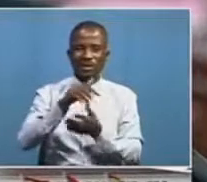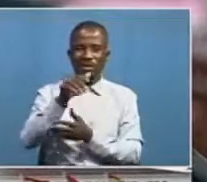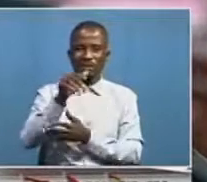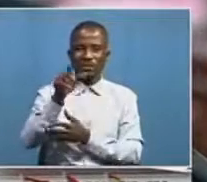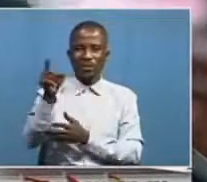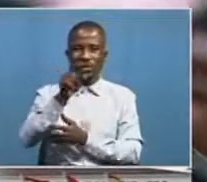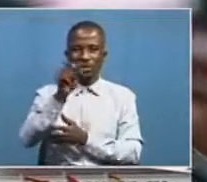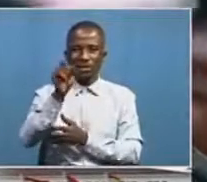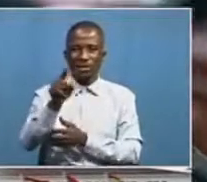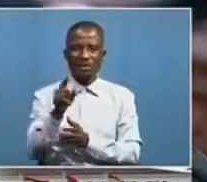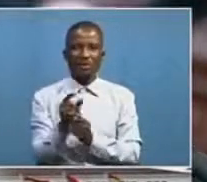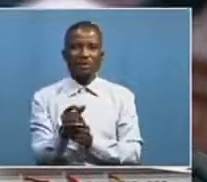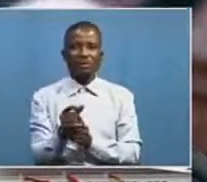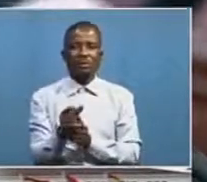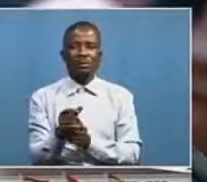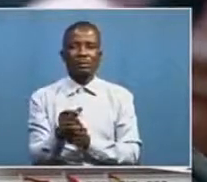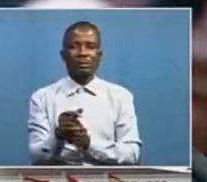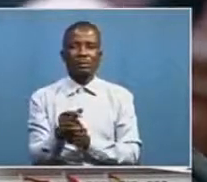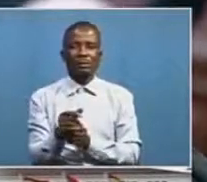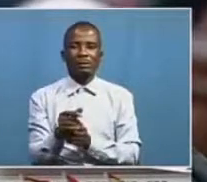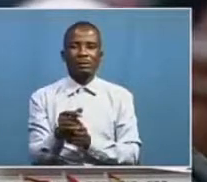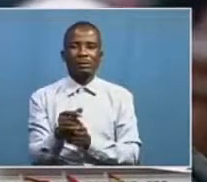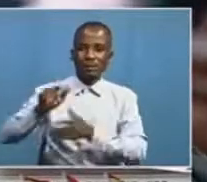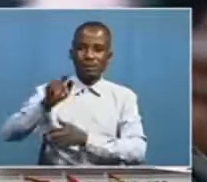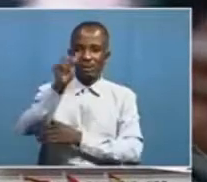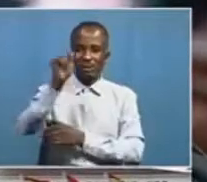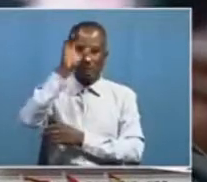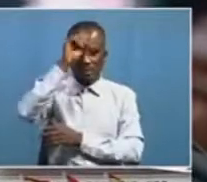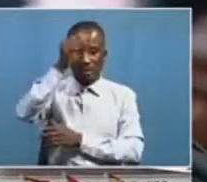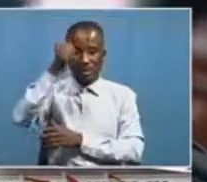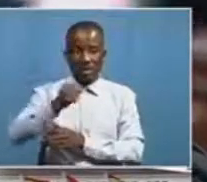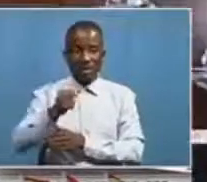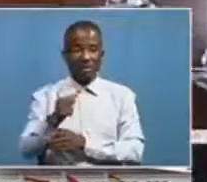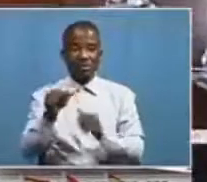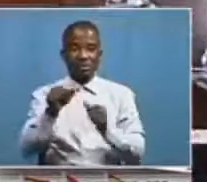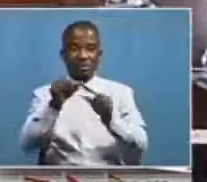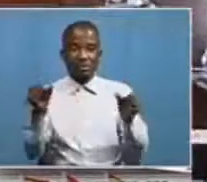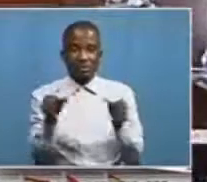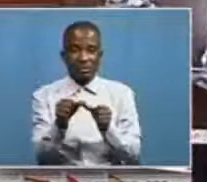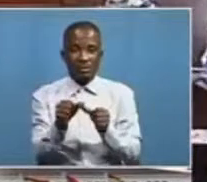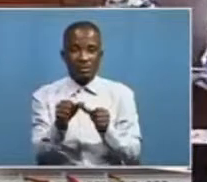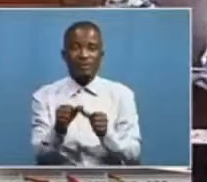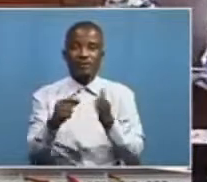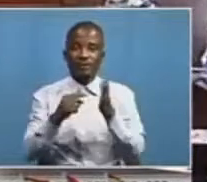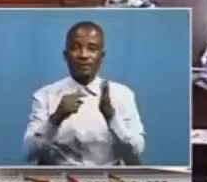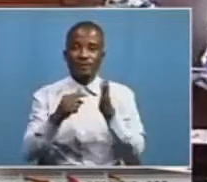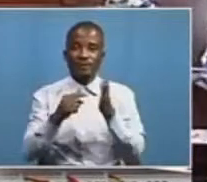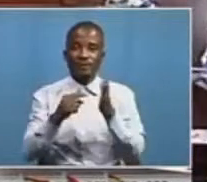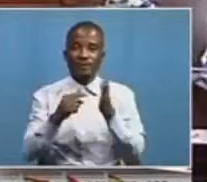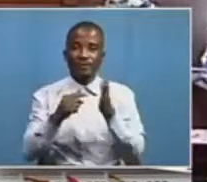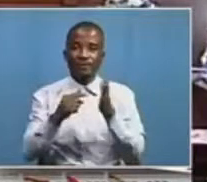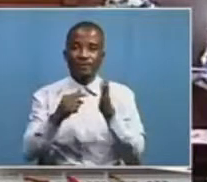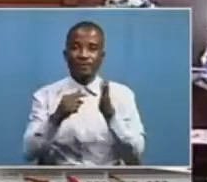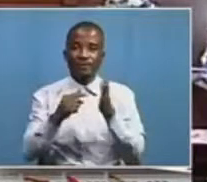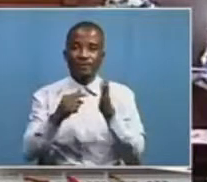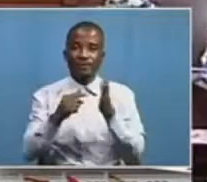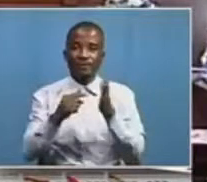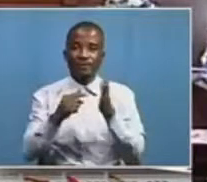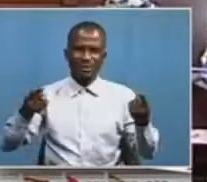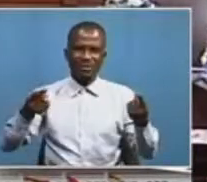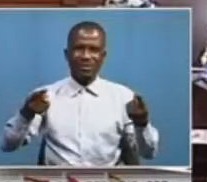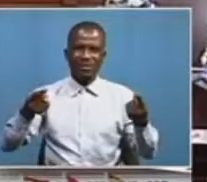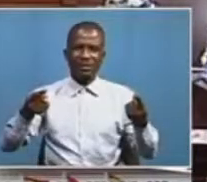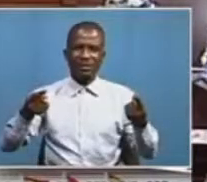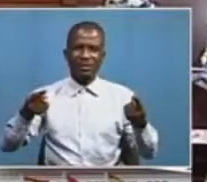30,121,111, which excluded the votes from Techima and South constituency. We have demonstrated that the figures announced in the